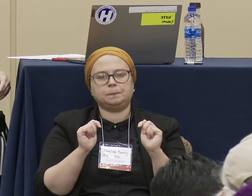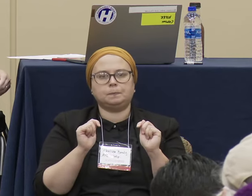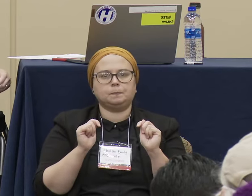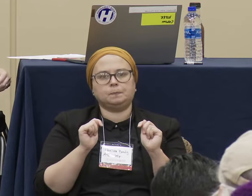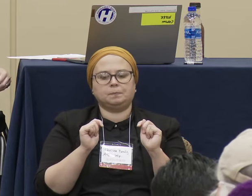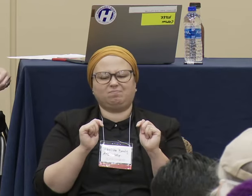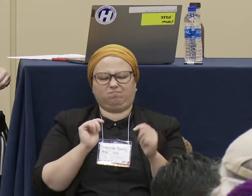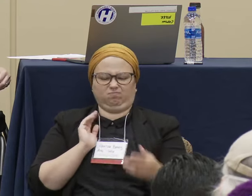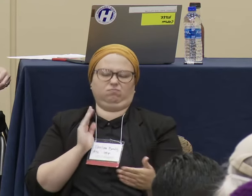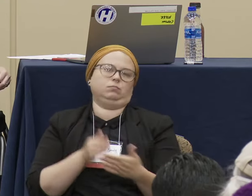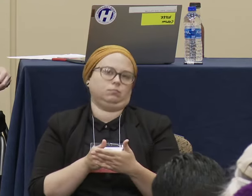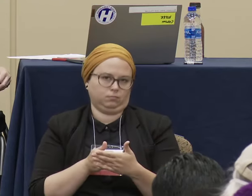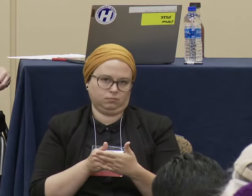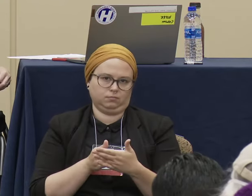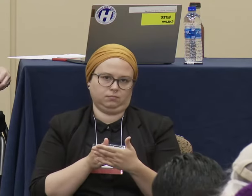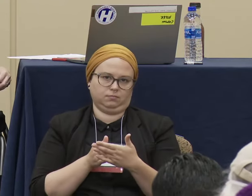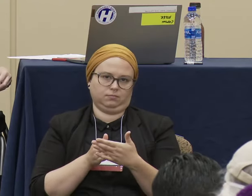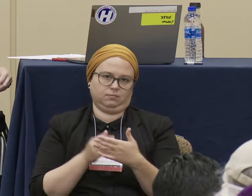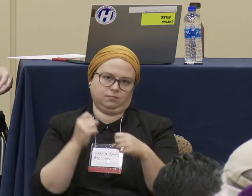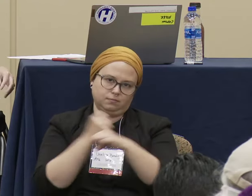push against that.